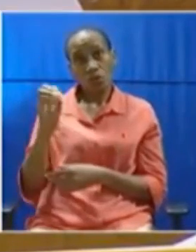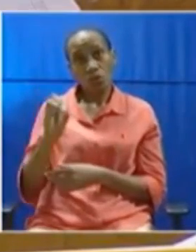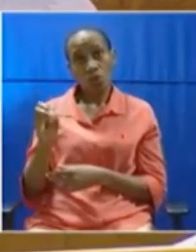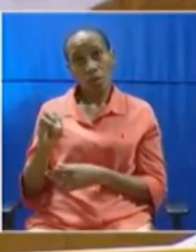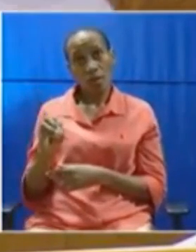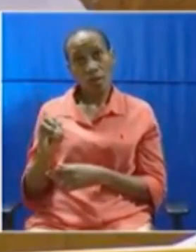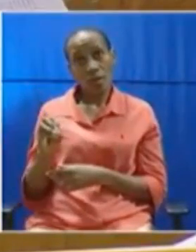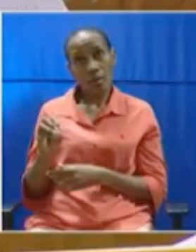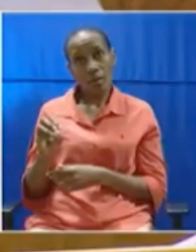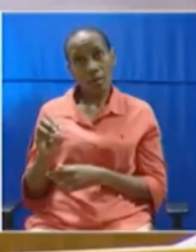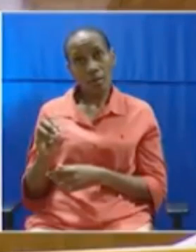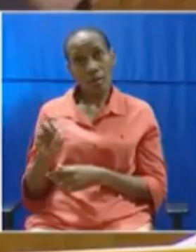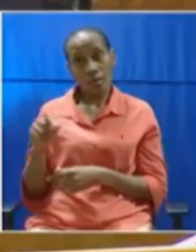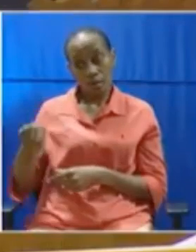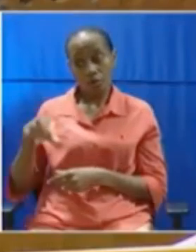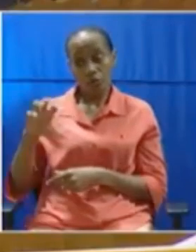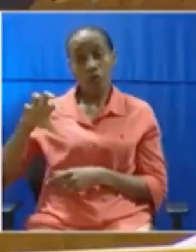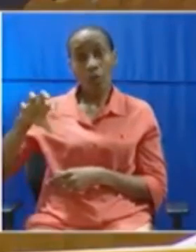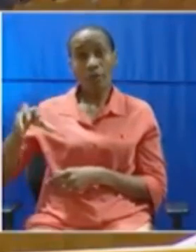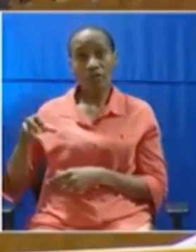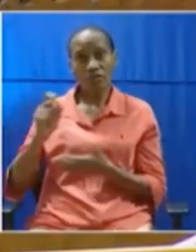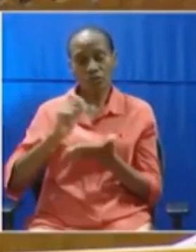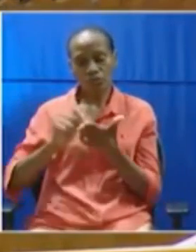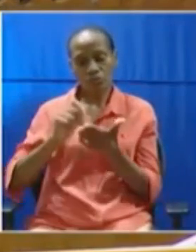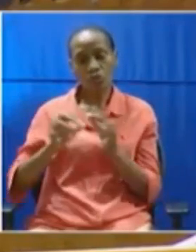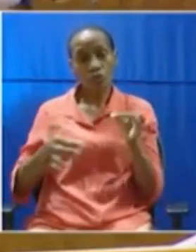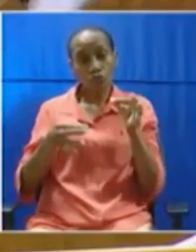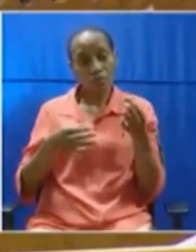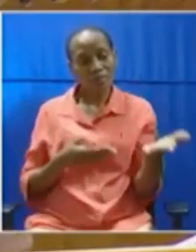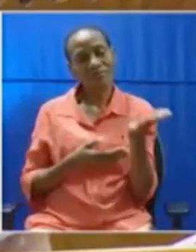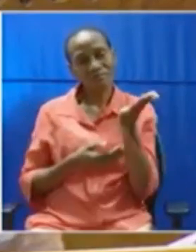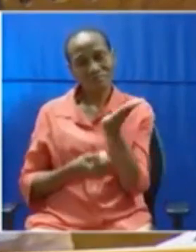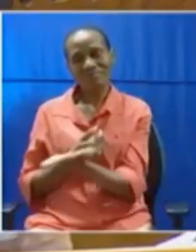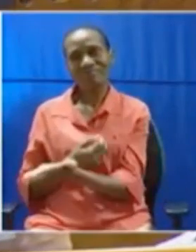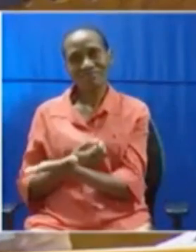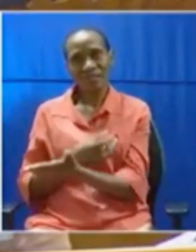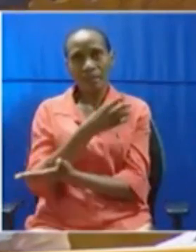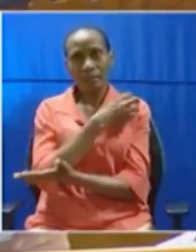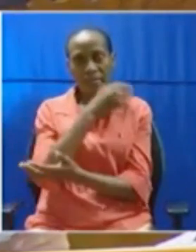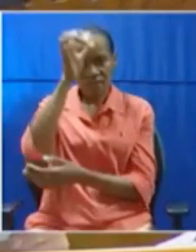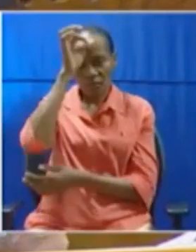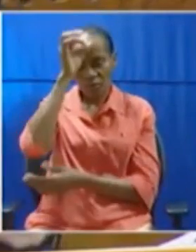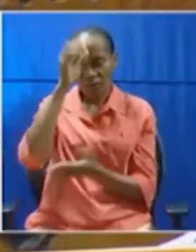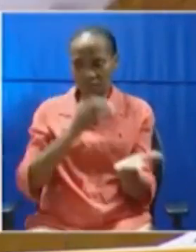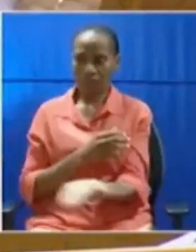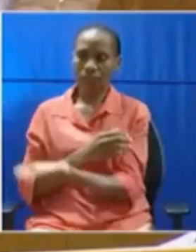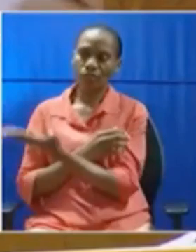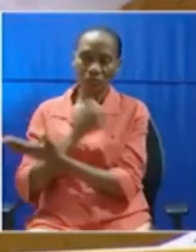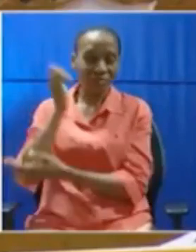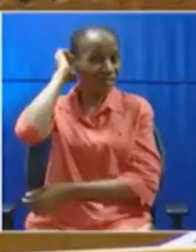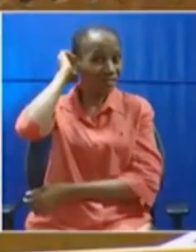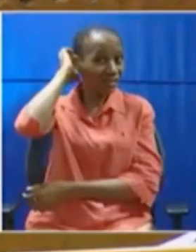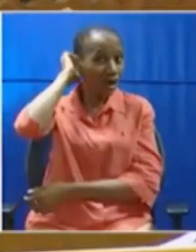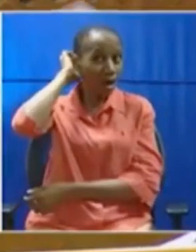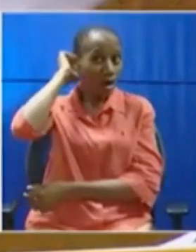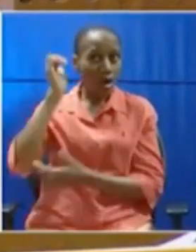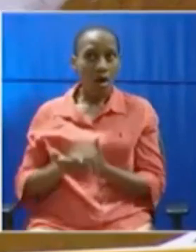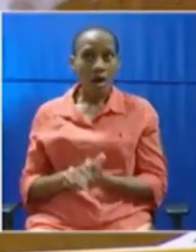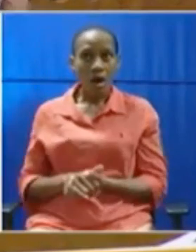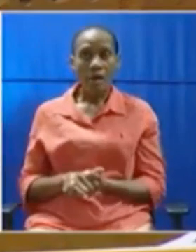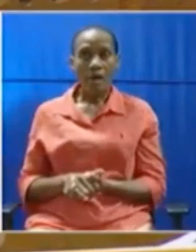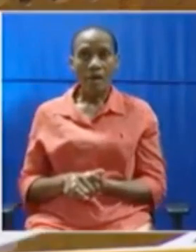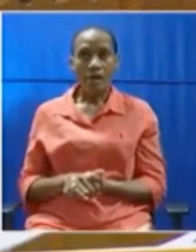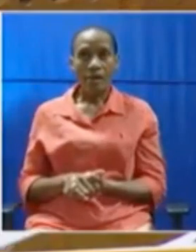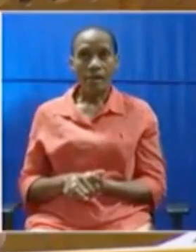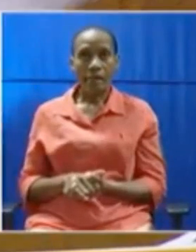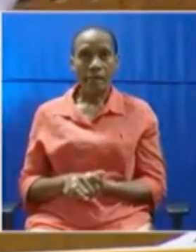Cabinet in this province wrote this document to our Minister of Police. This document deals with a